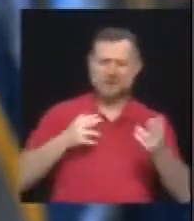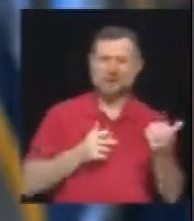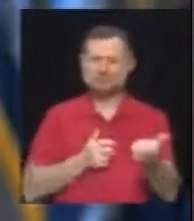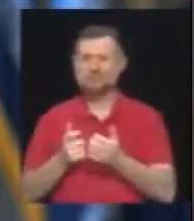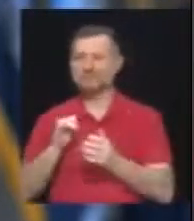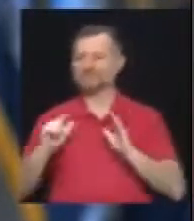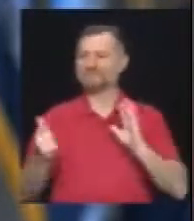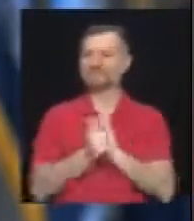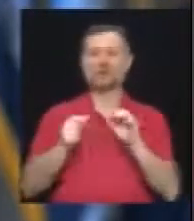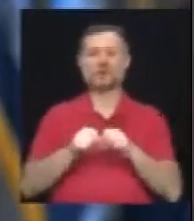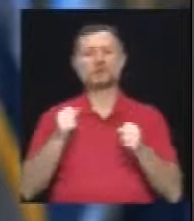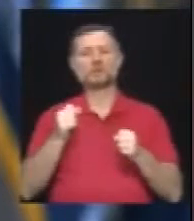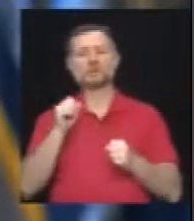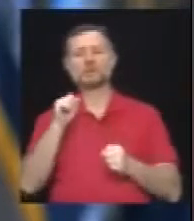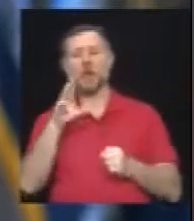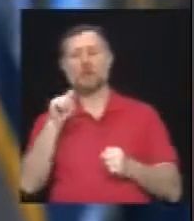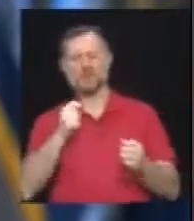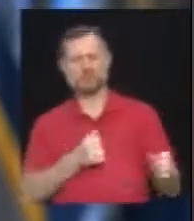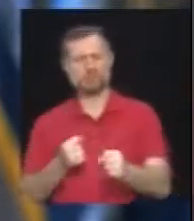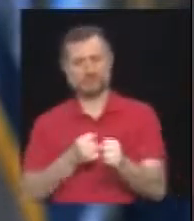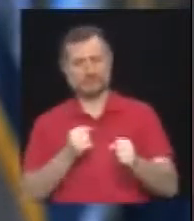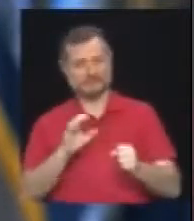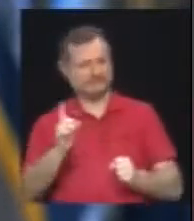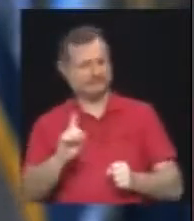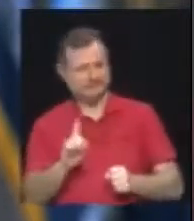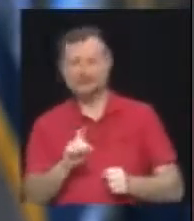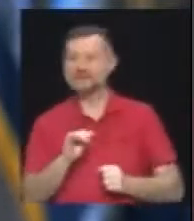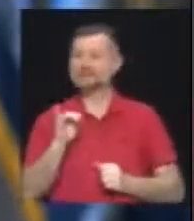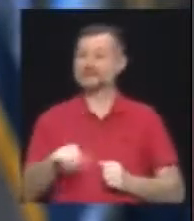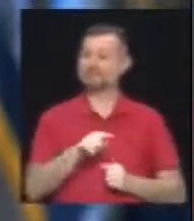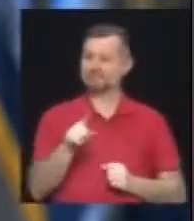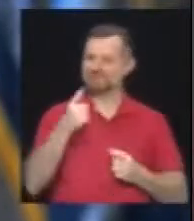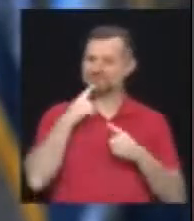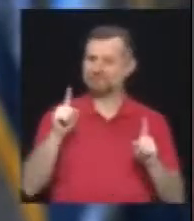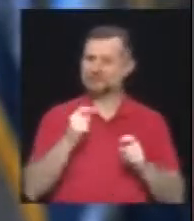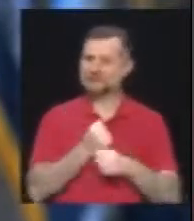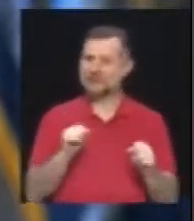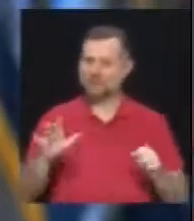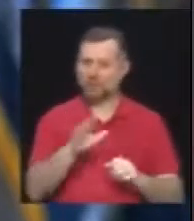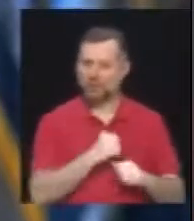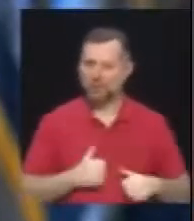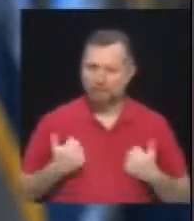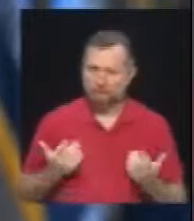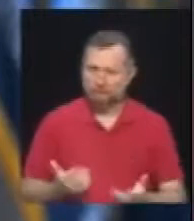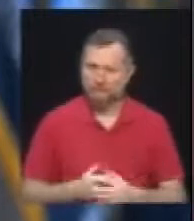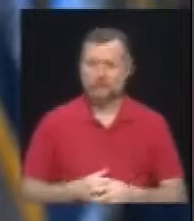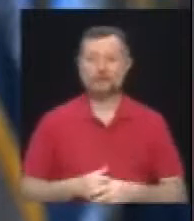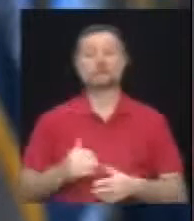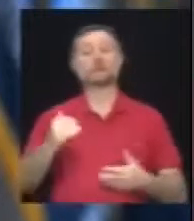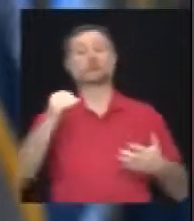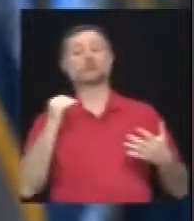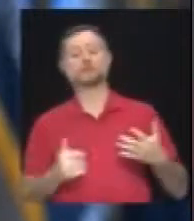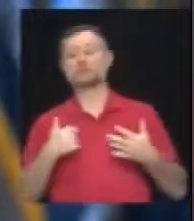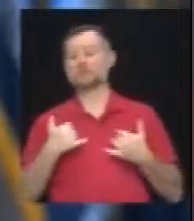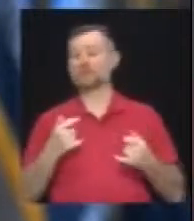weapons. And yes, it was hard, and you did it, and we saved lives. I went to you when we needed to address